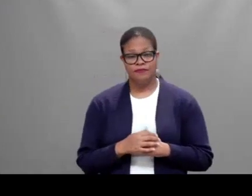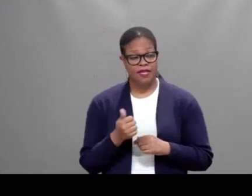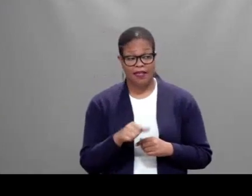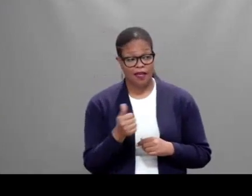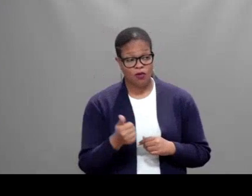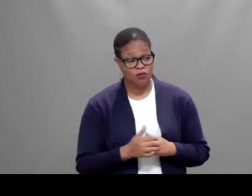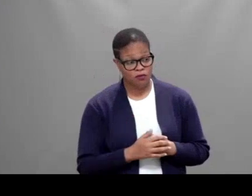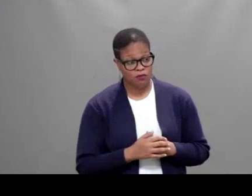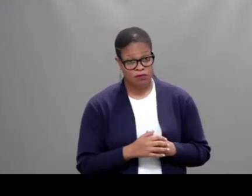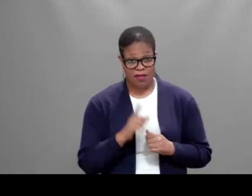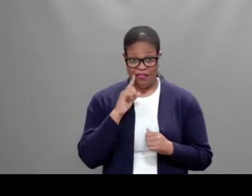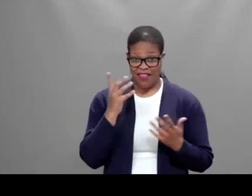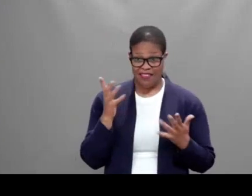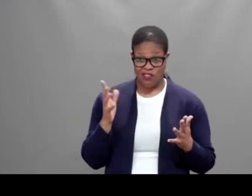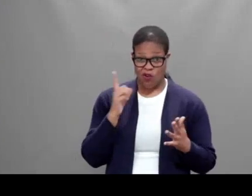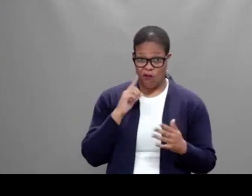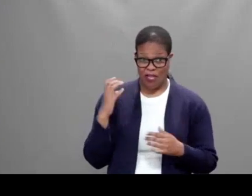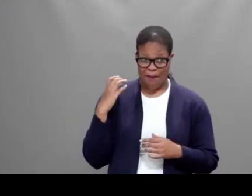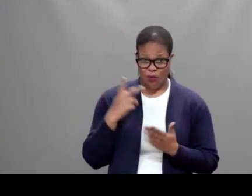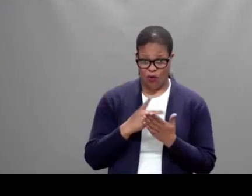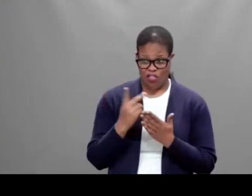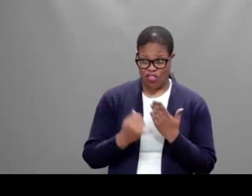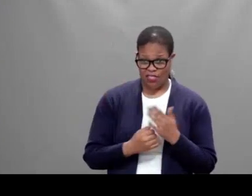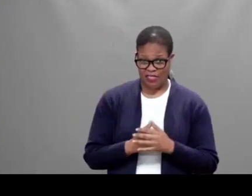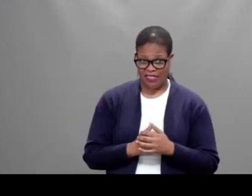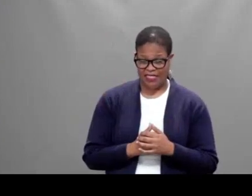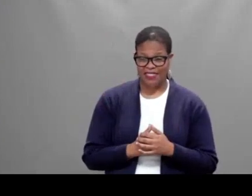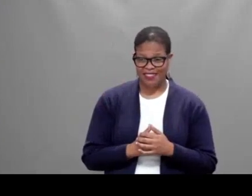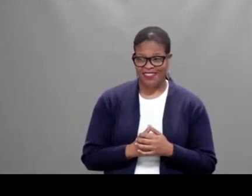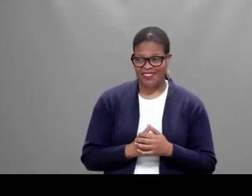Anything else? I think that's it for capital. Okay,